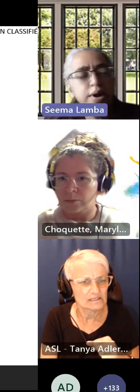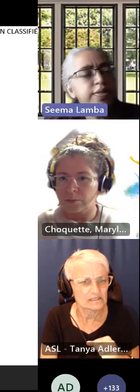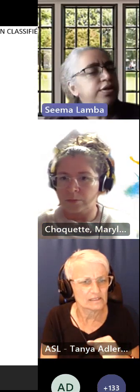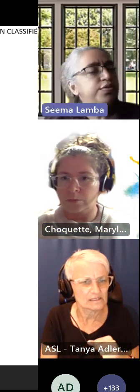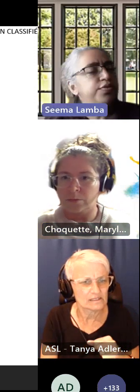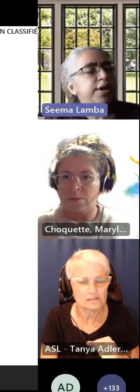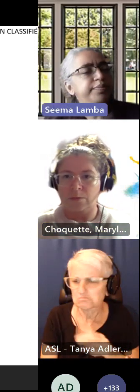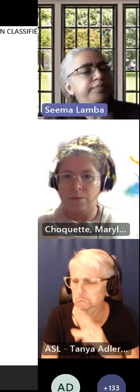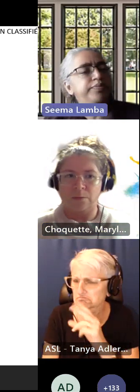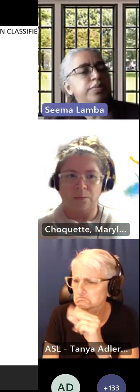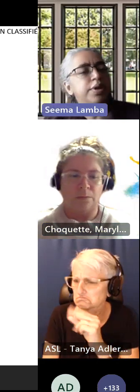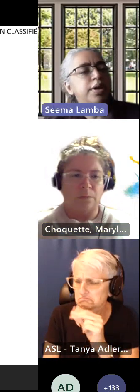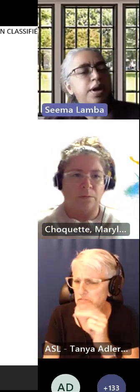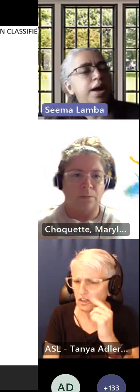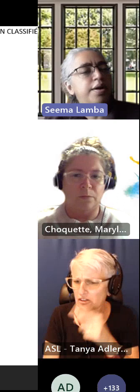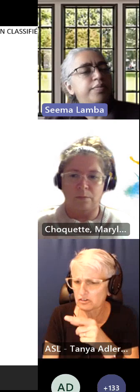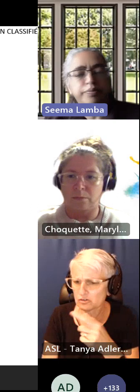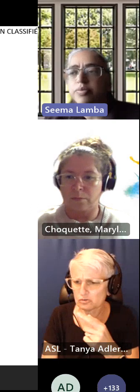No, I think